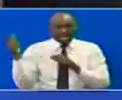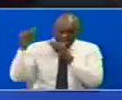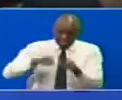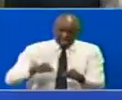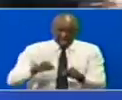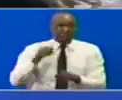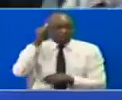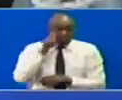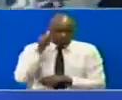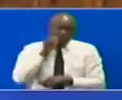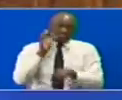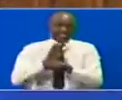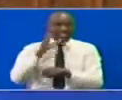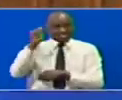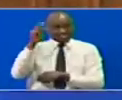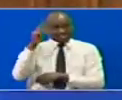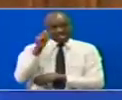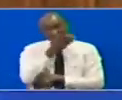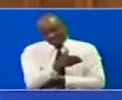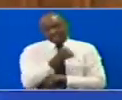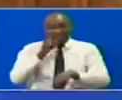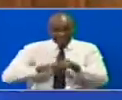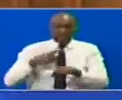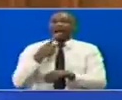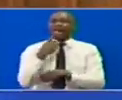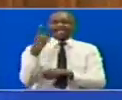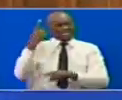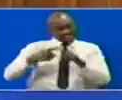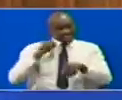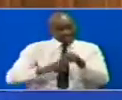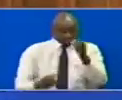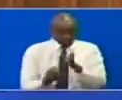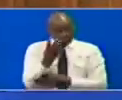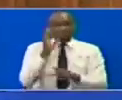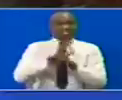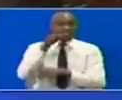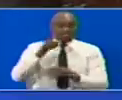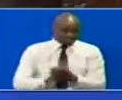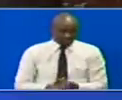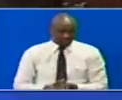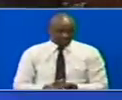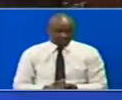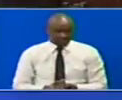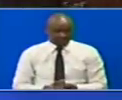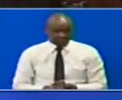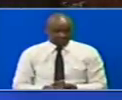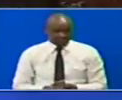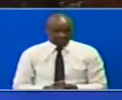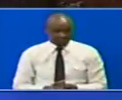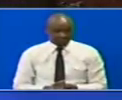All Saints Cathedral was as they marked a century since the formation of the church.